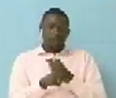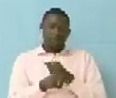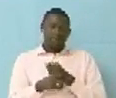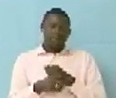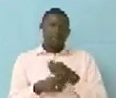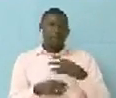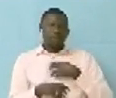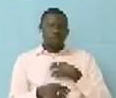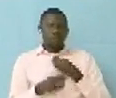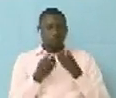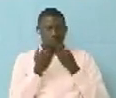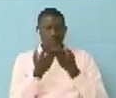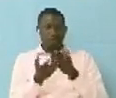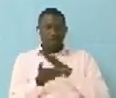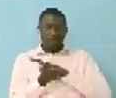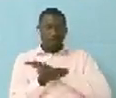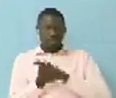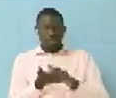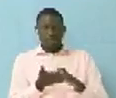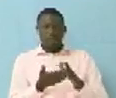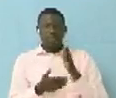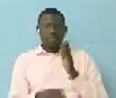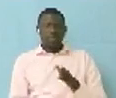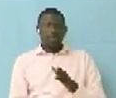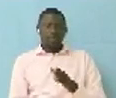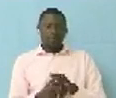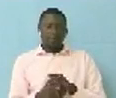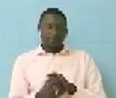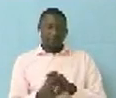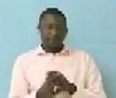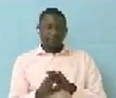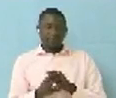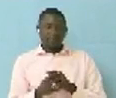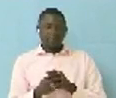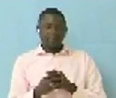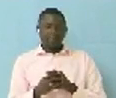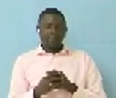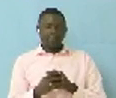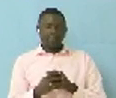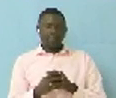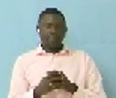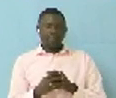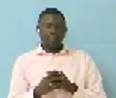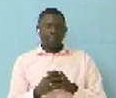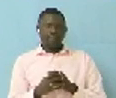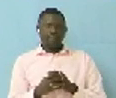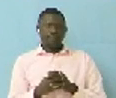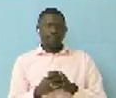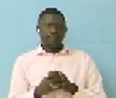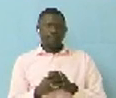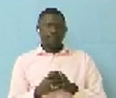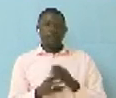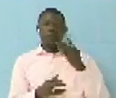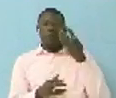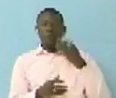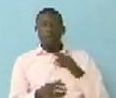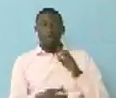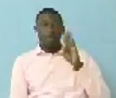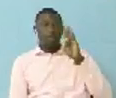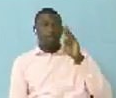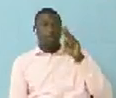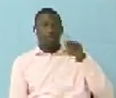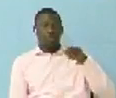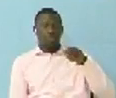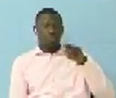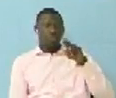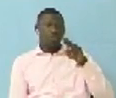I want to say here clearly that when Bunja was first